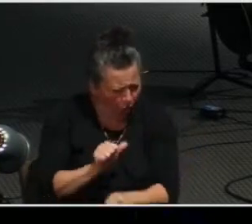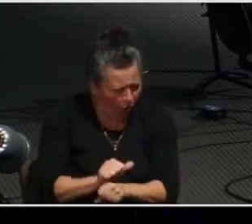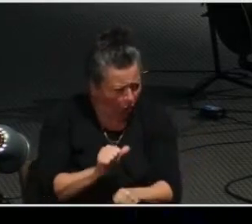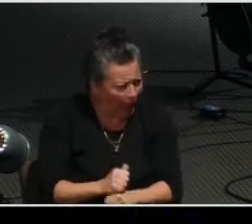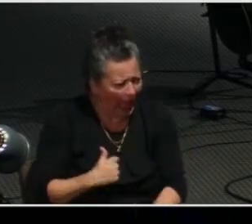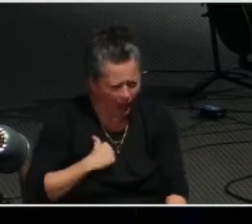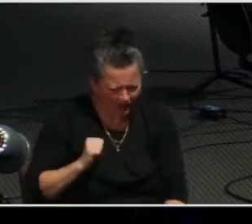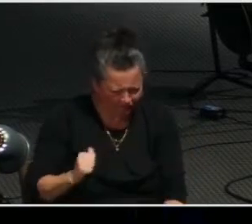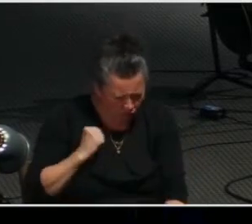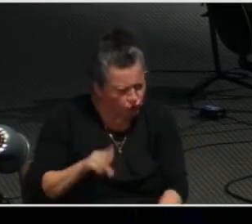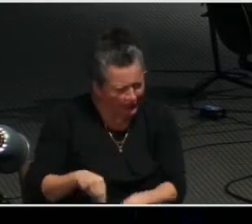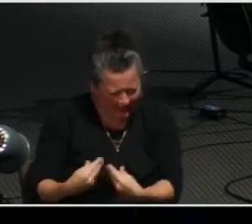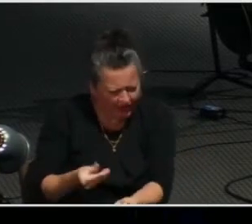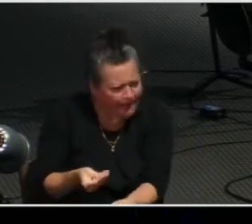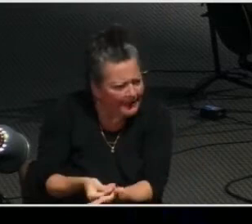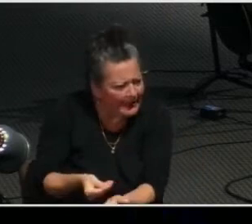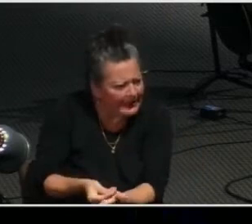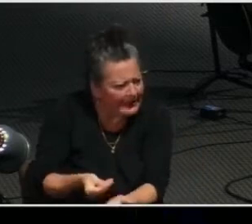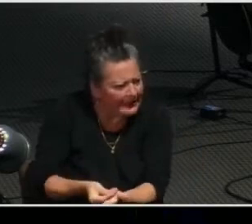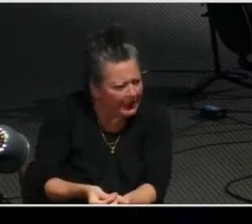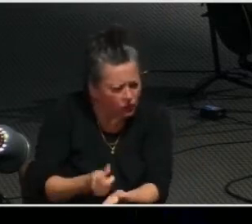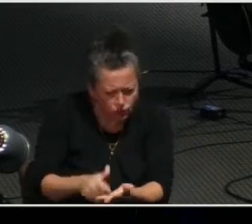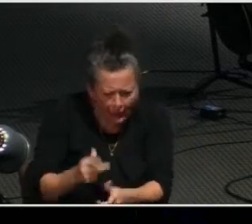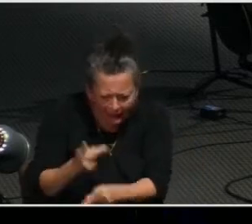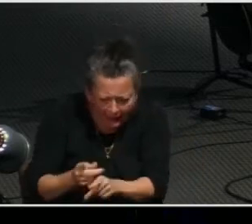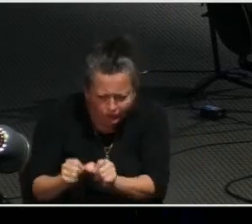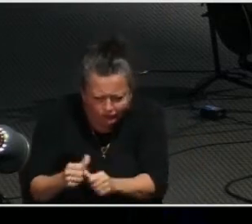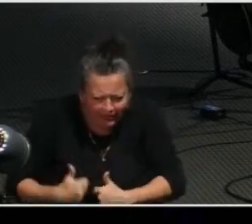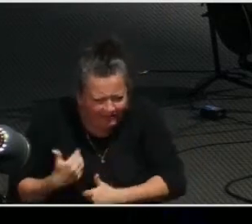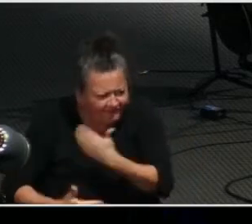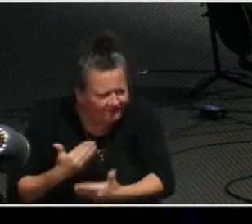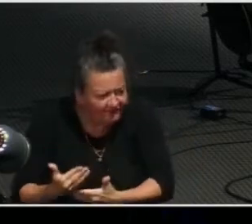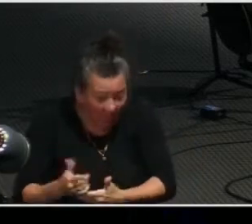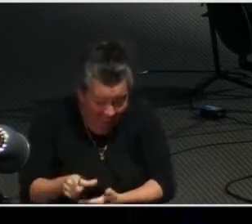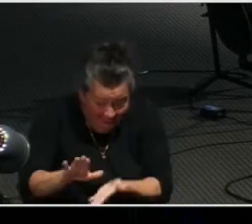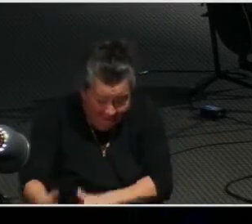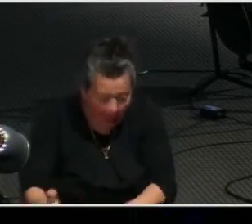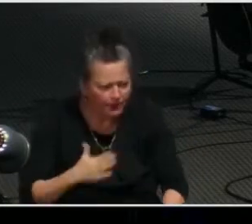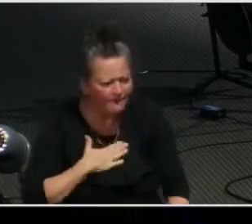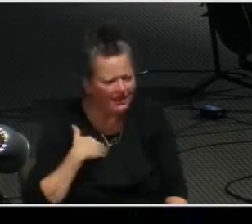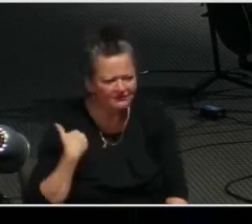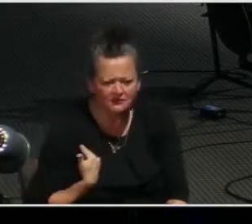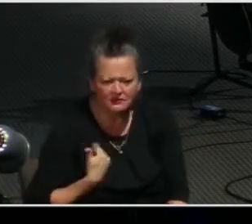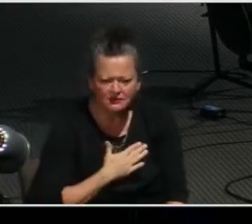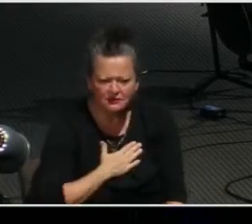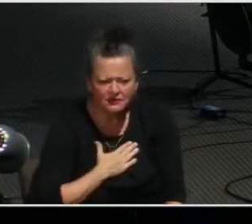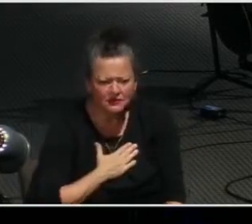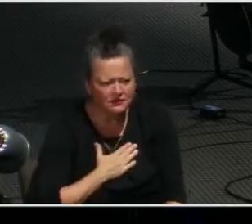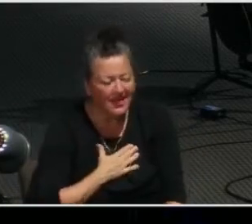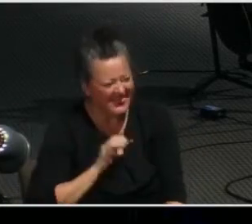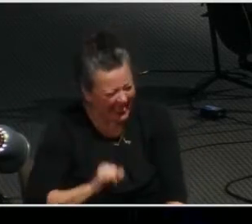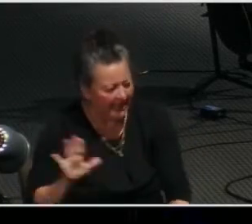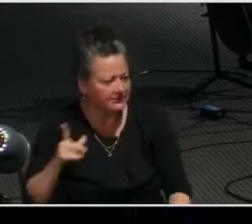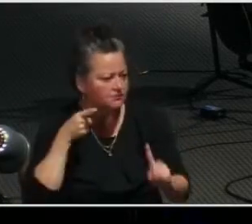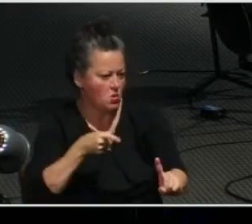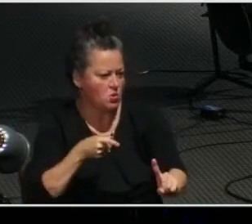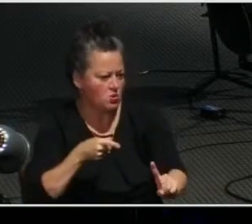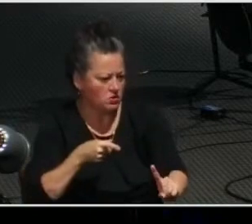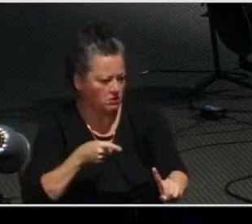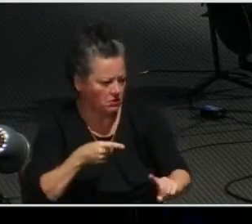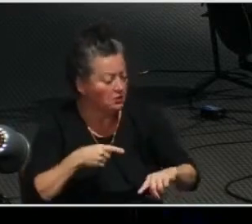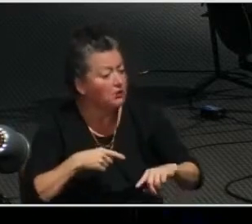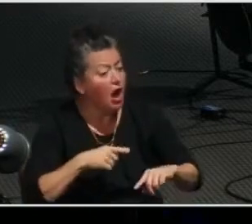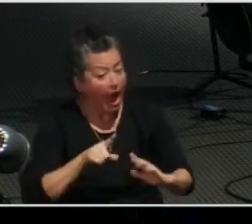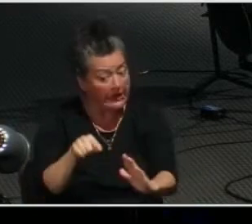he may take them to court. For the word condemn in verse 6 is a legal term, and maybe the rich person took